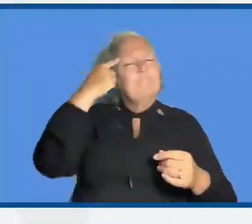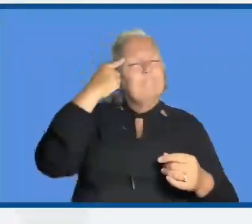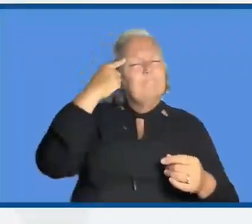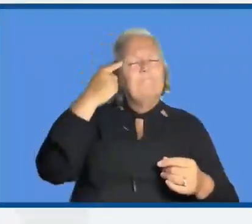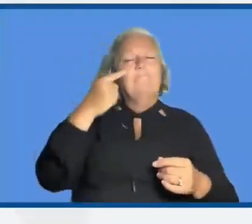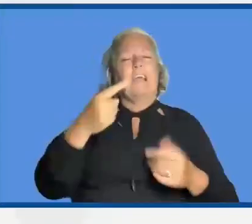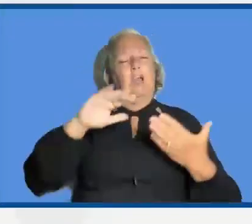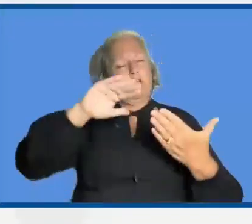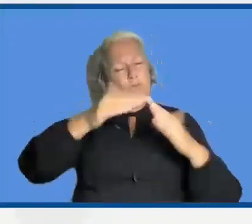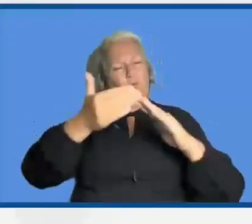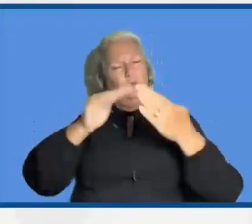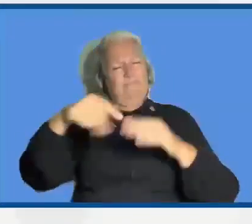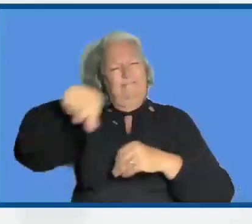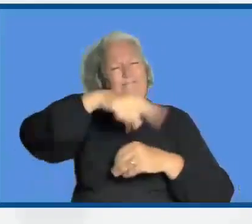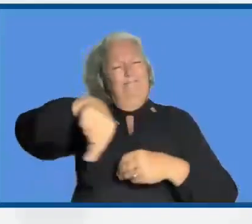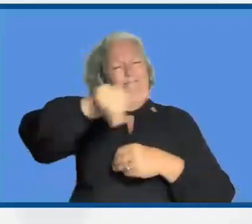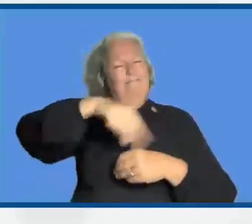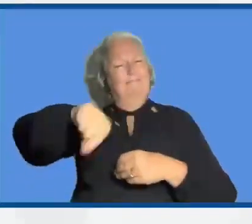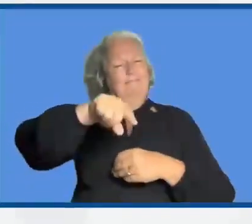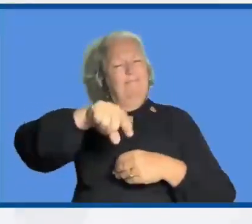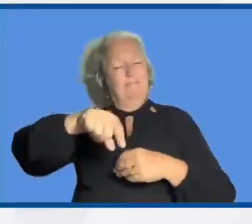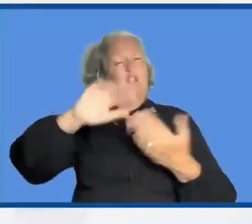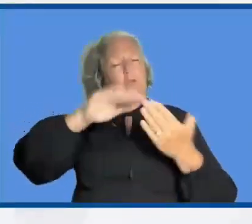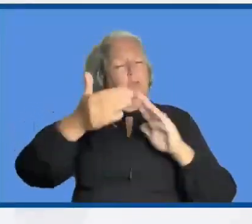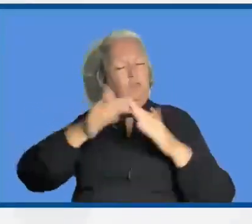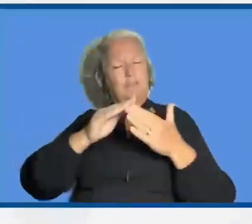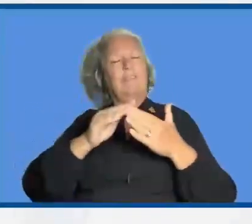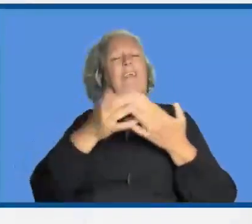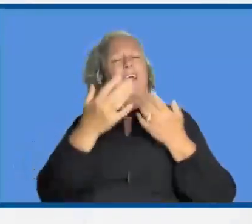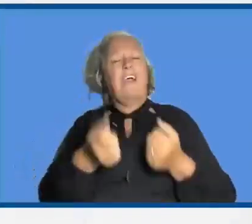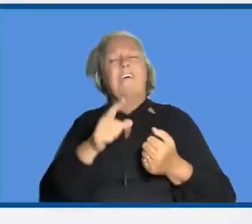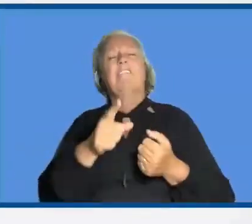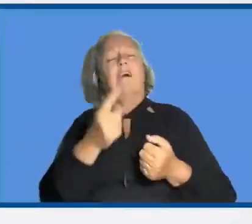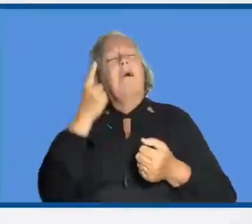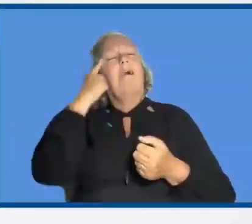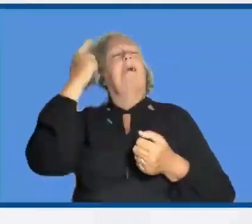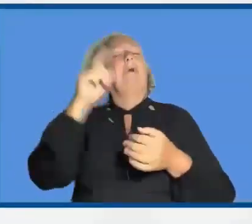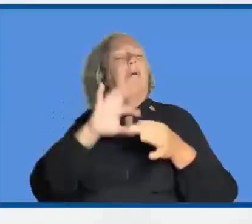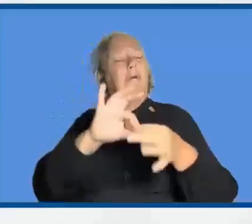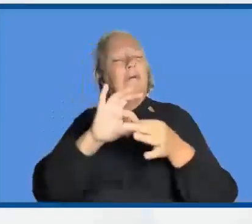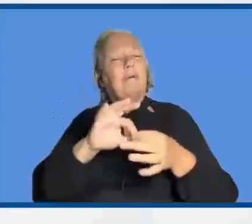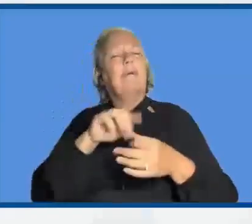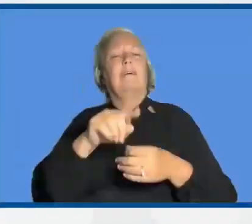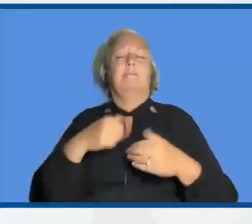for communities to be relevant, to gain relevance. I'm extremely happy to be here to